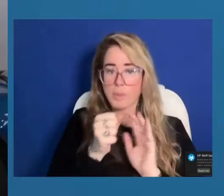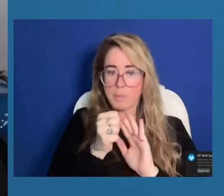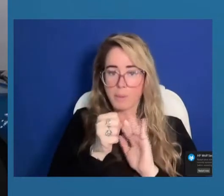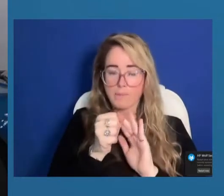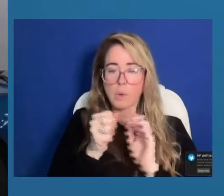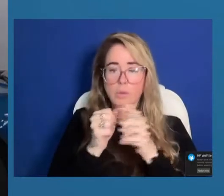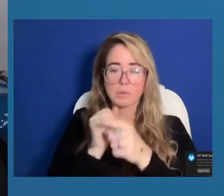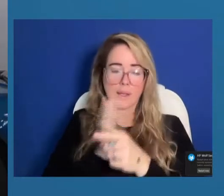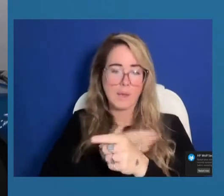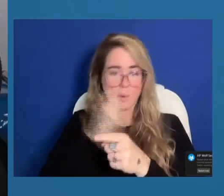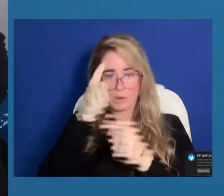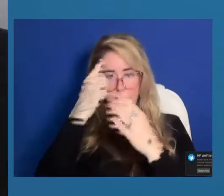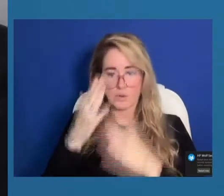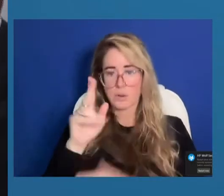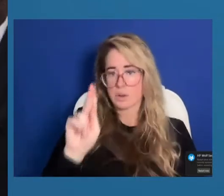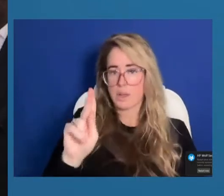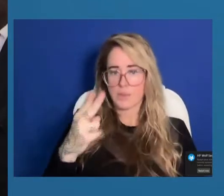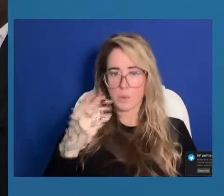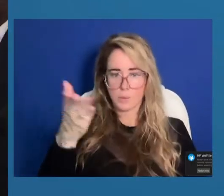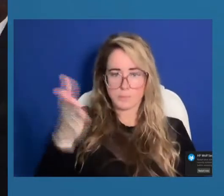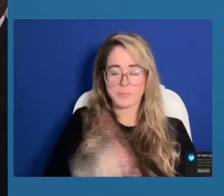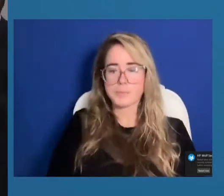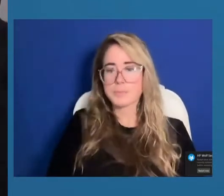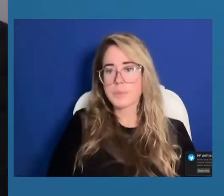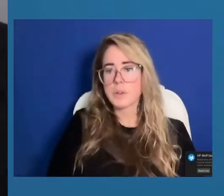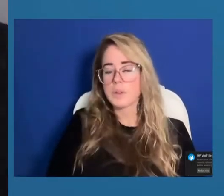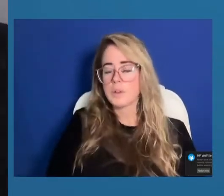our Governor, Kathy Hochul.